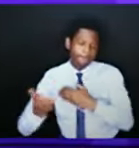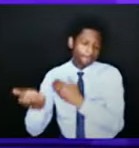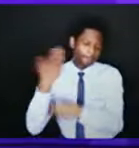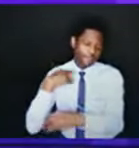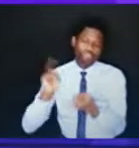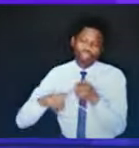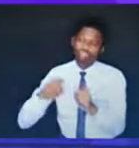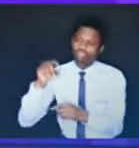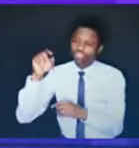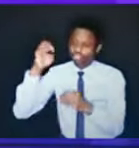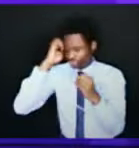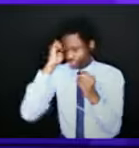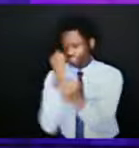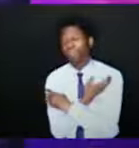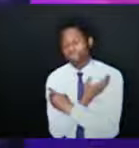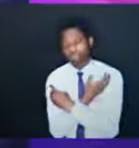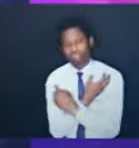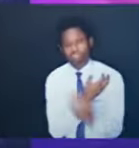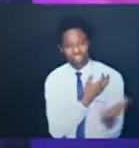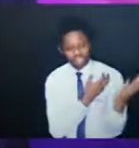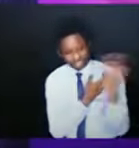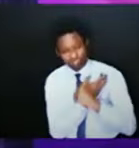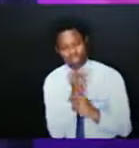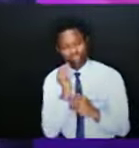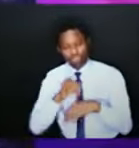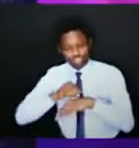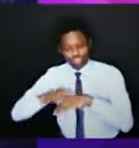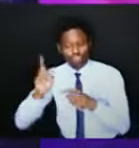sending Moses back to Egypt.